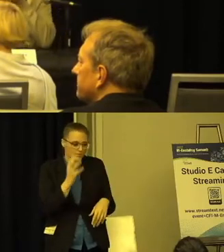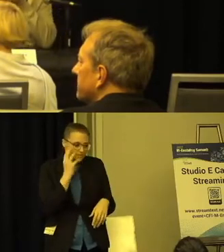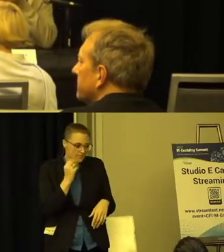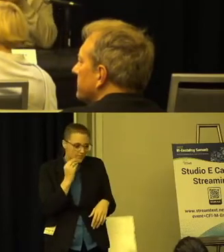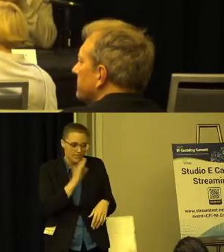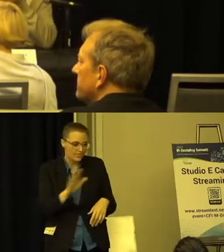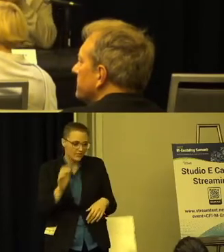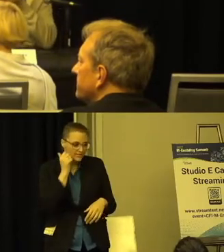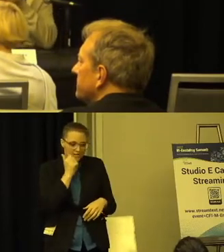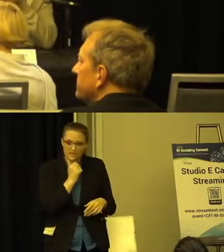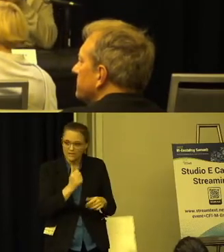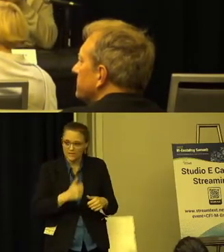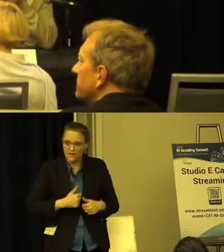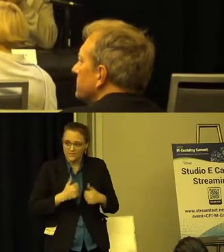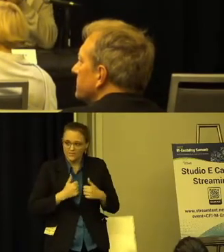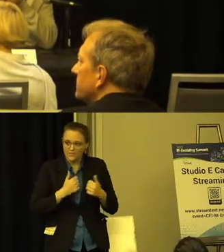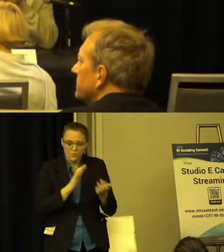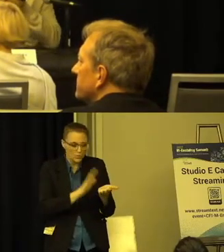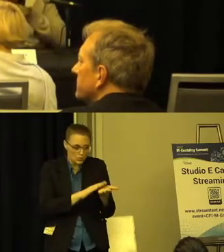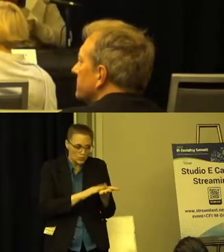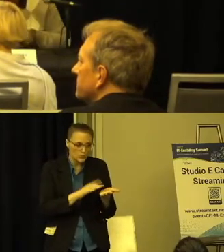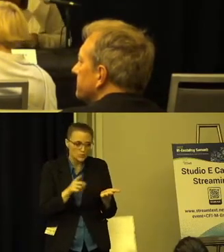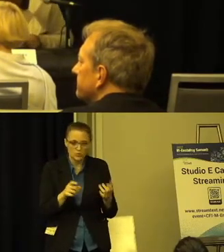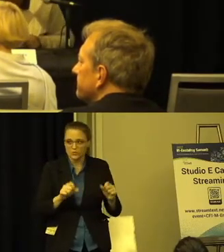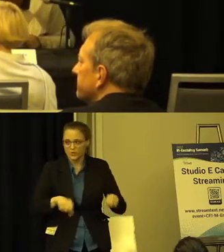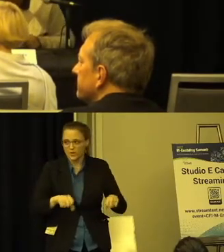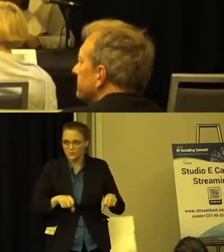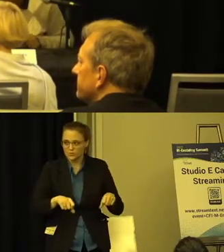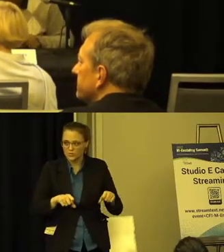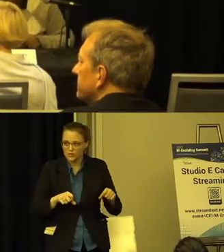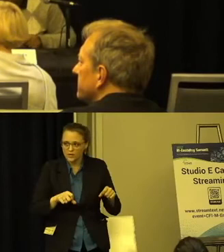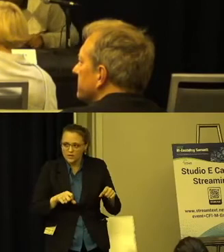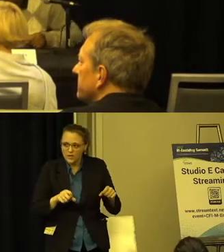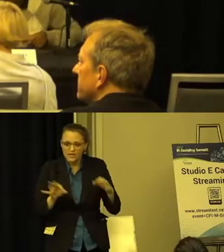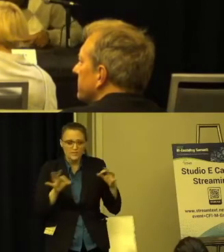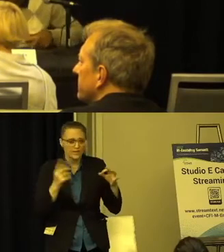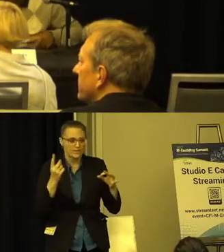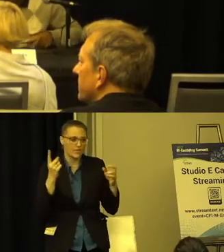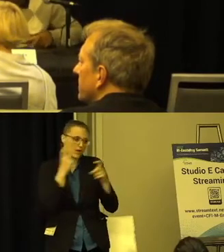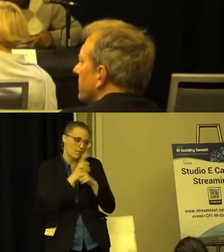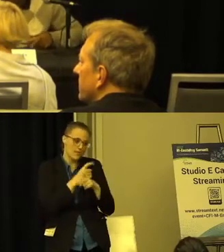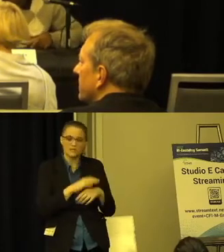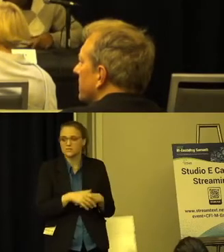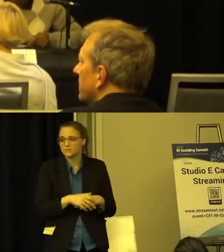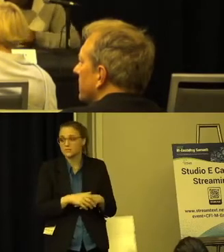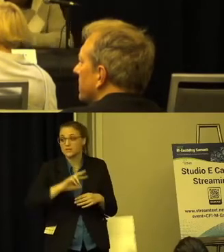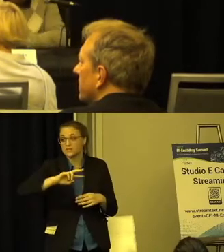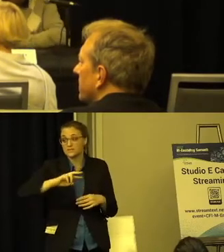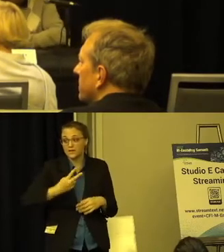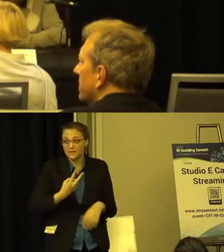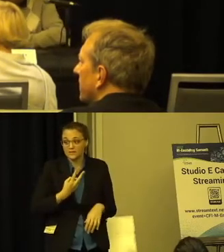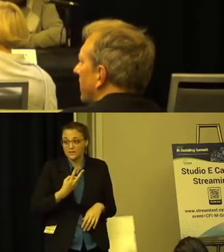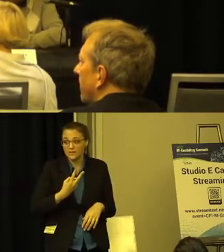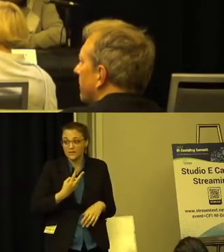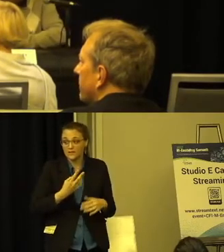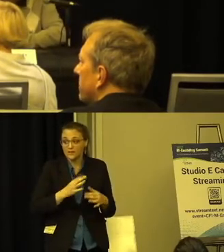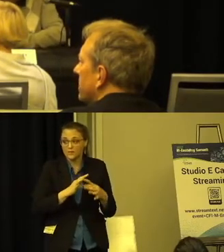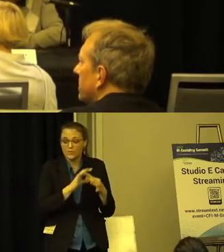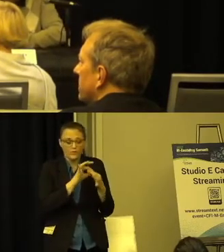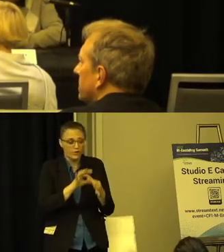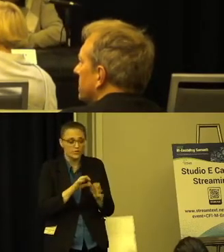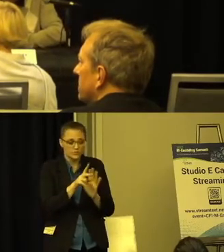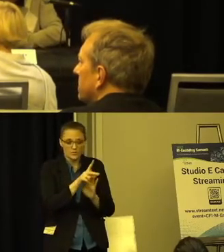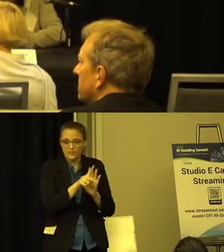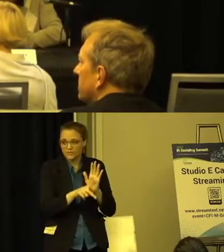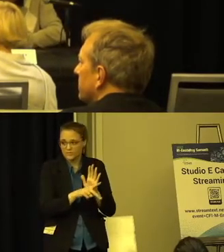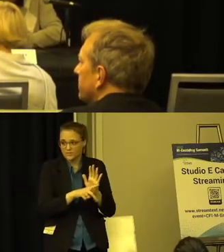lives. So kudos to you for being able to explain something so complex. Secondly, with regard to the policy aspect,